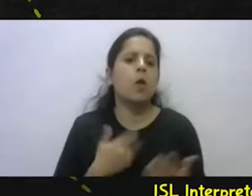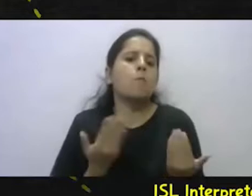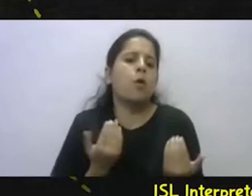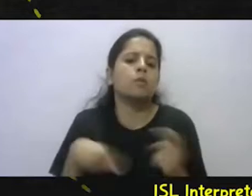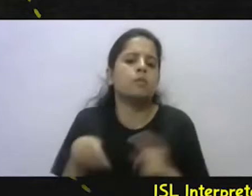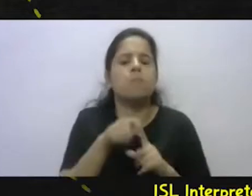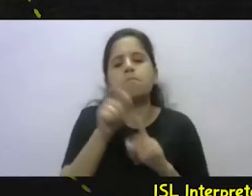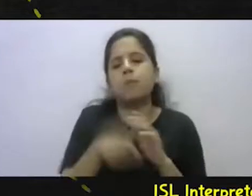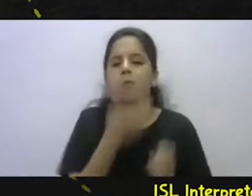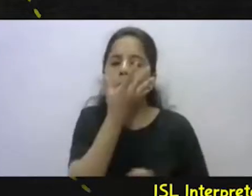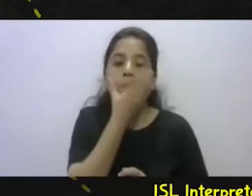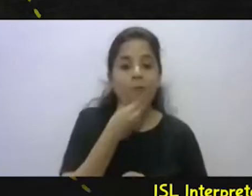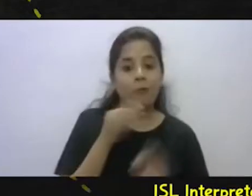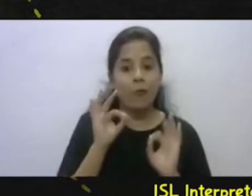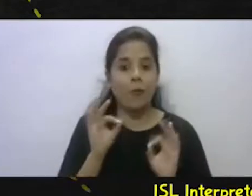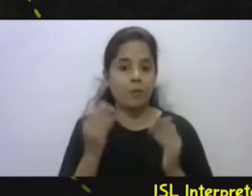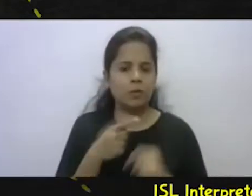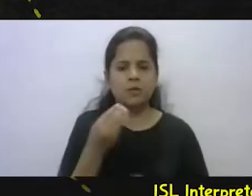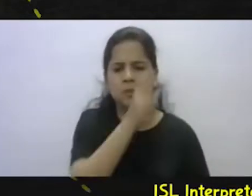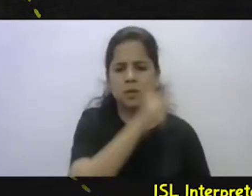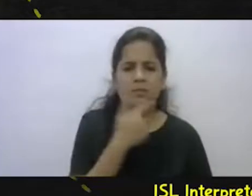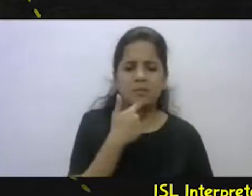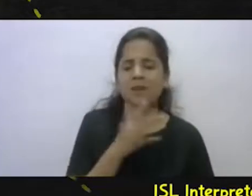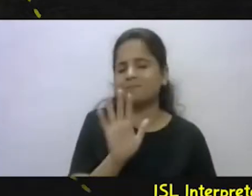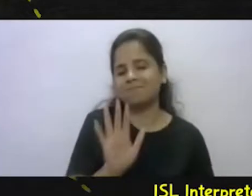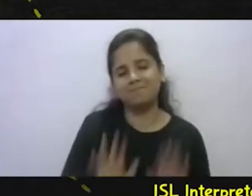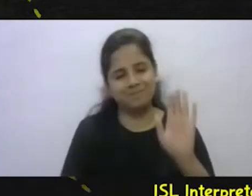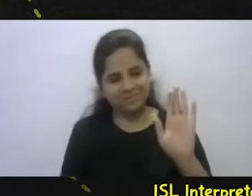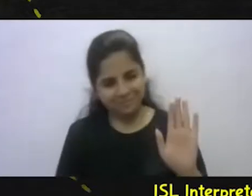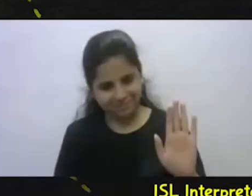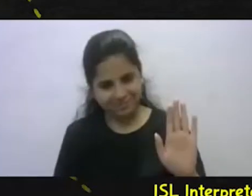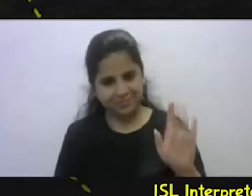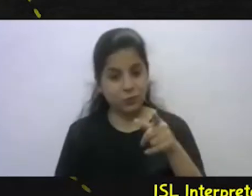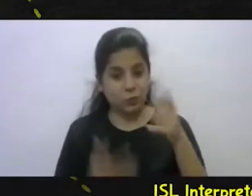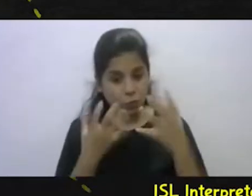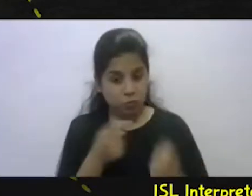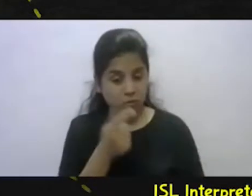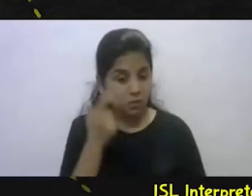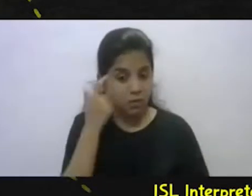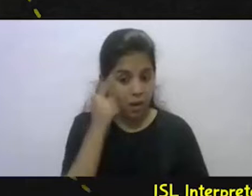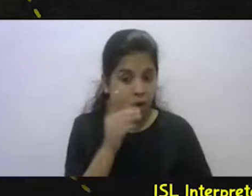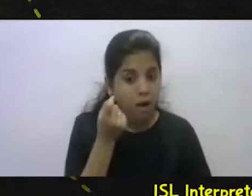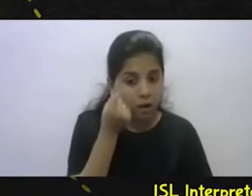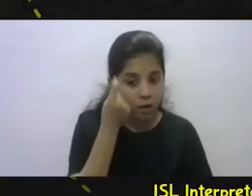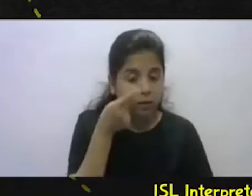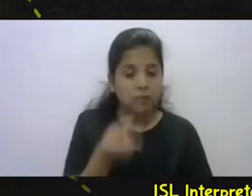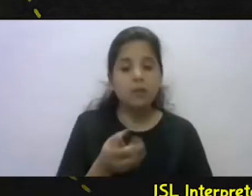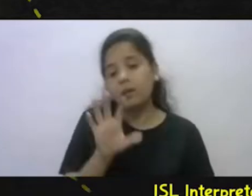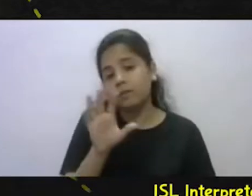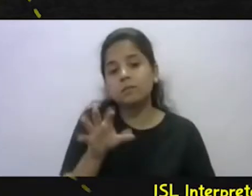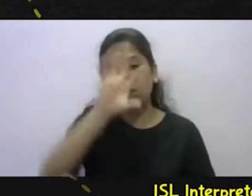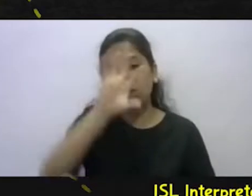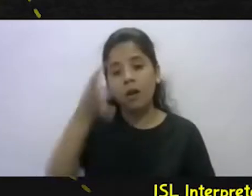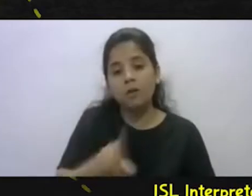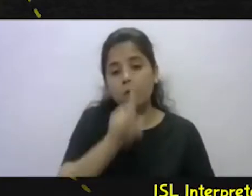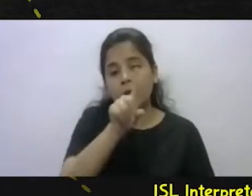It's going to look beautiful. And somebody sat me down and said that you do realize that in a country of 1.2